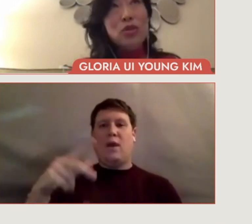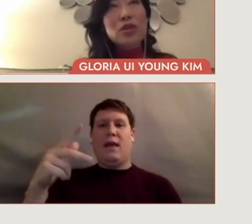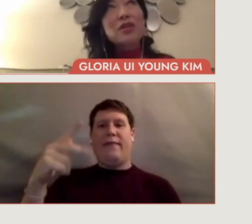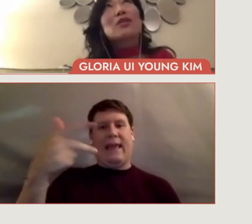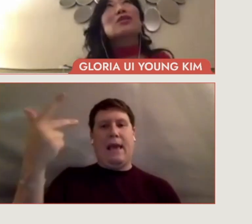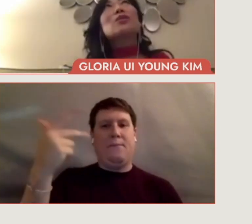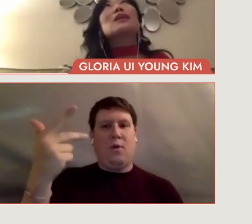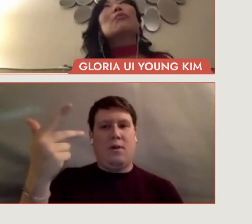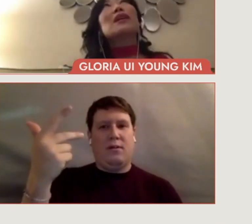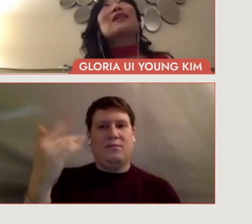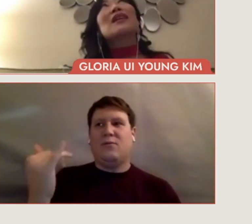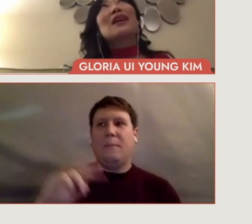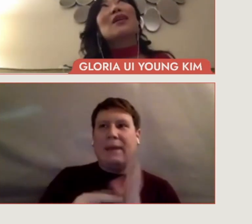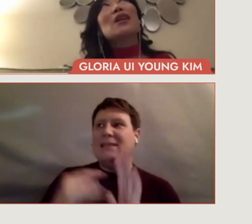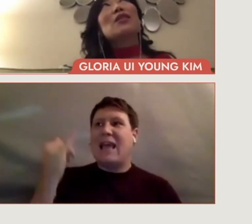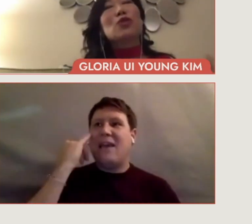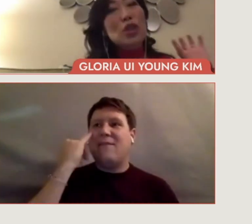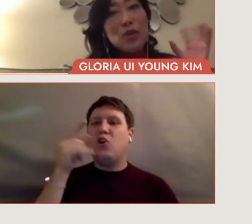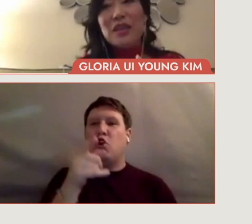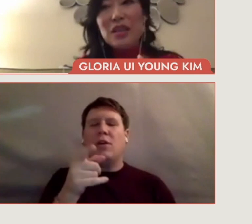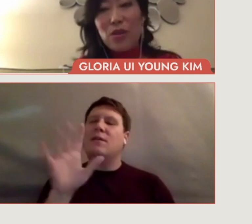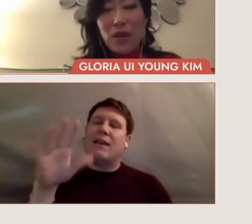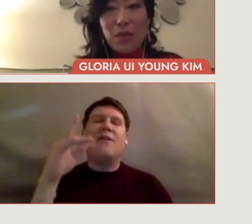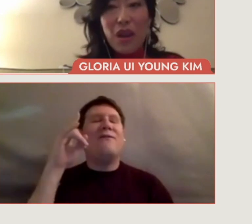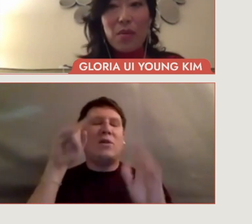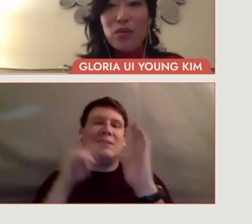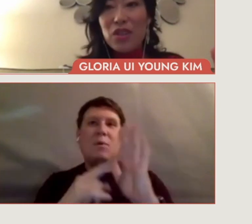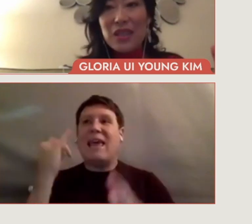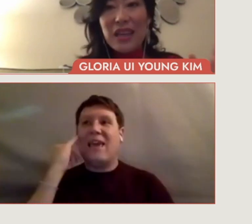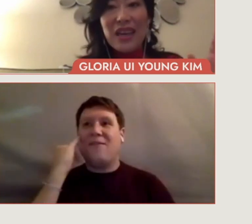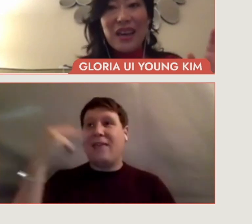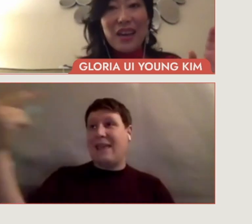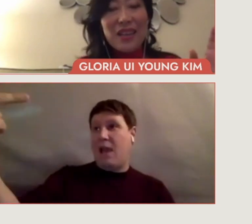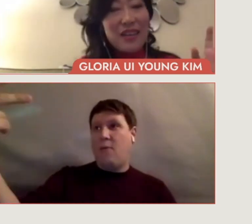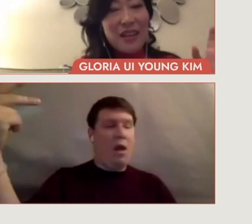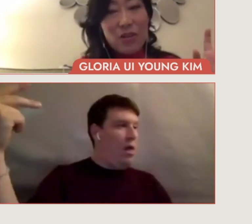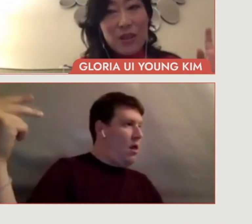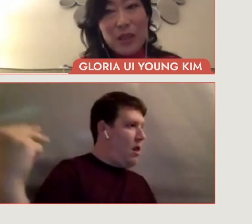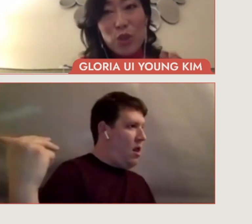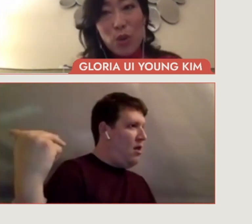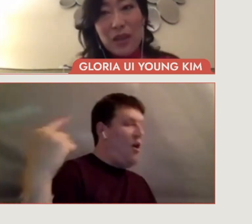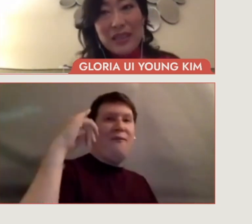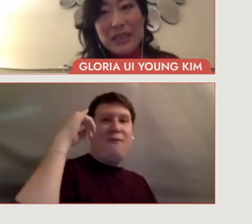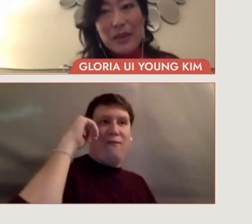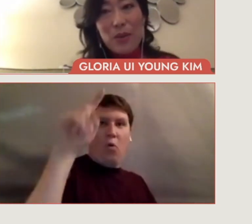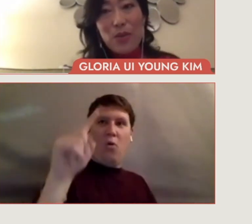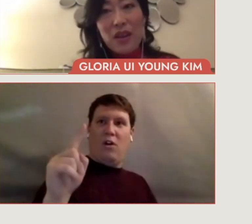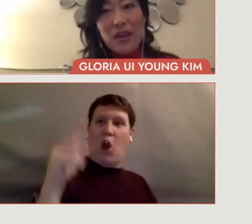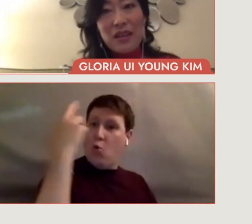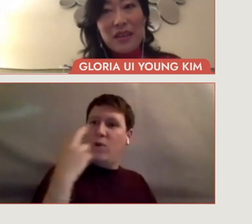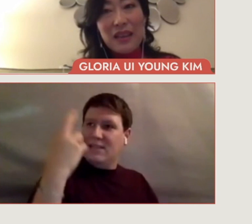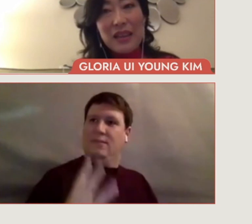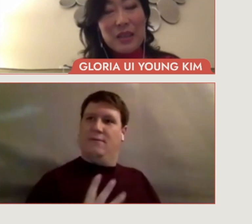you're doing something and you're choosing to turn away from camera, which is then an artistic choice, you know,